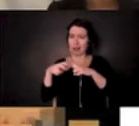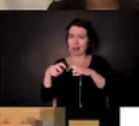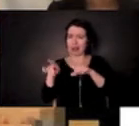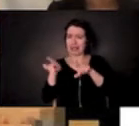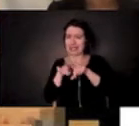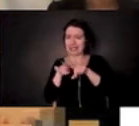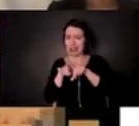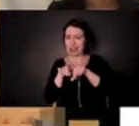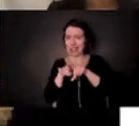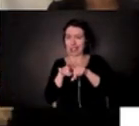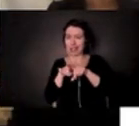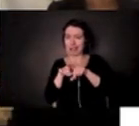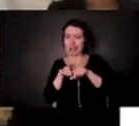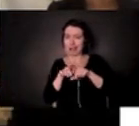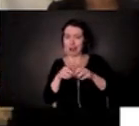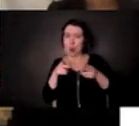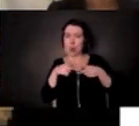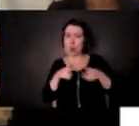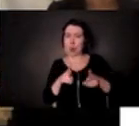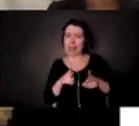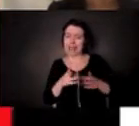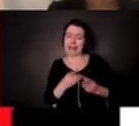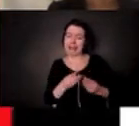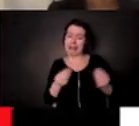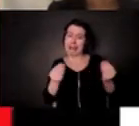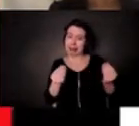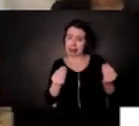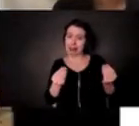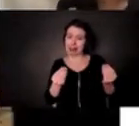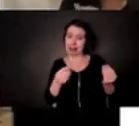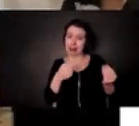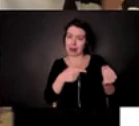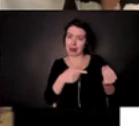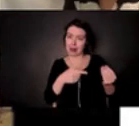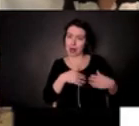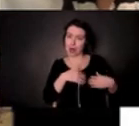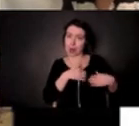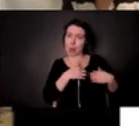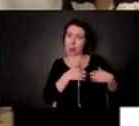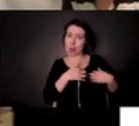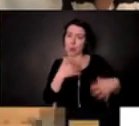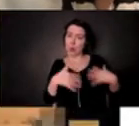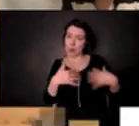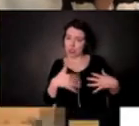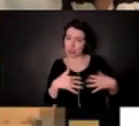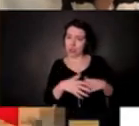suture for that wound is quite interesting. Do you see